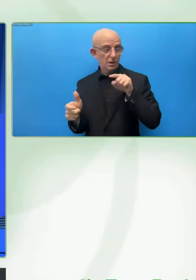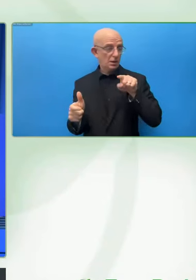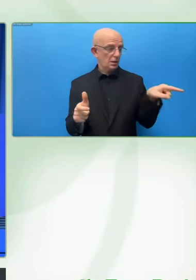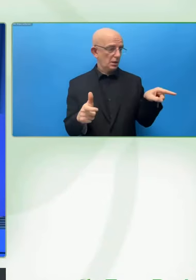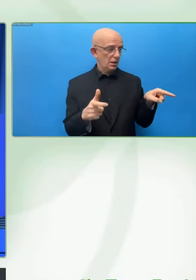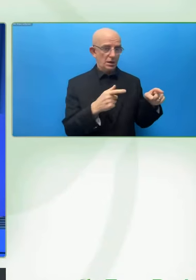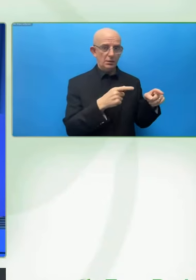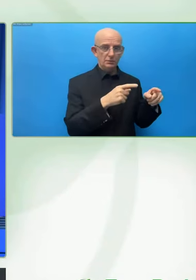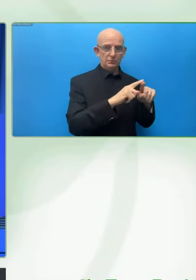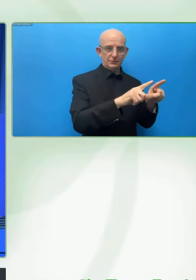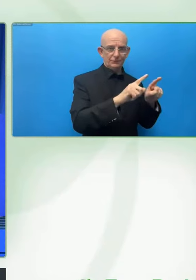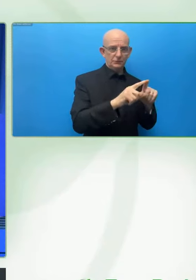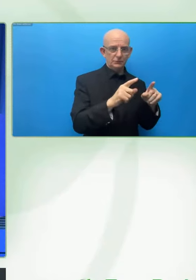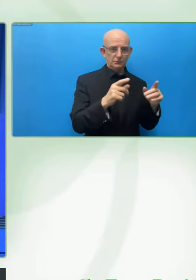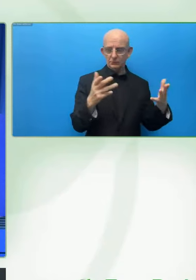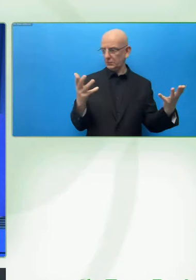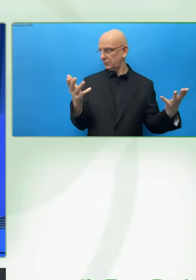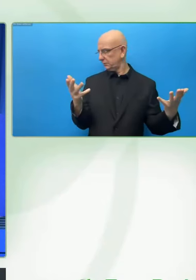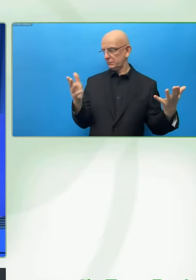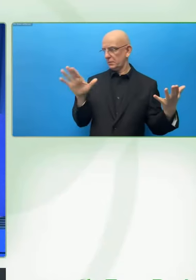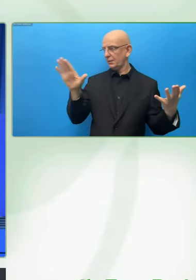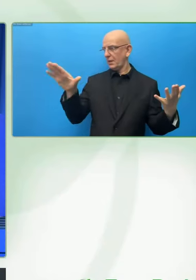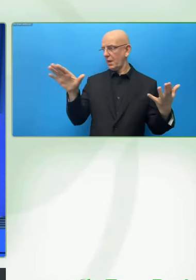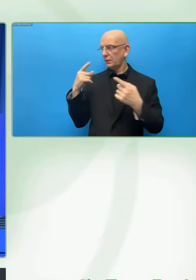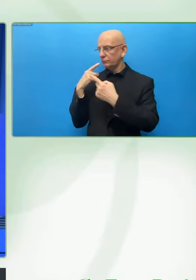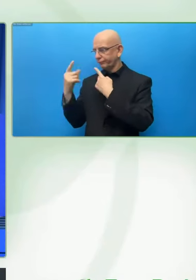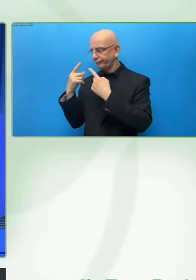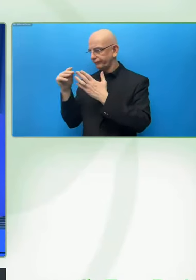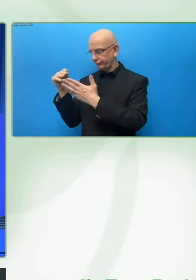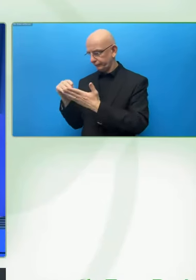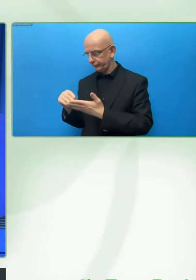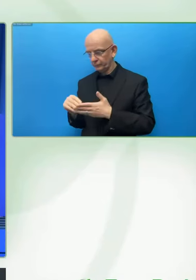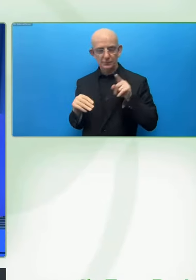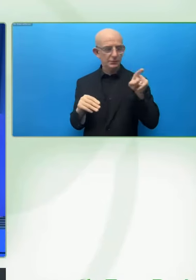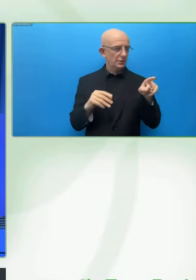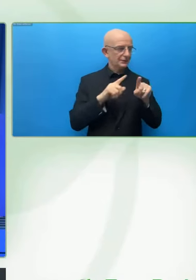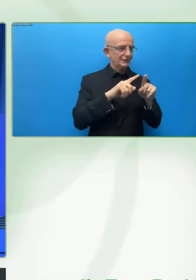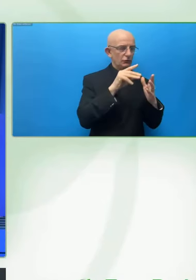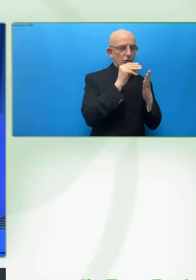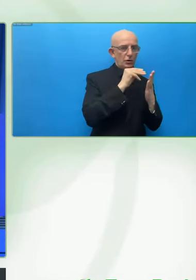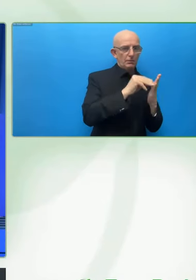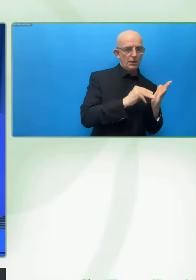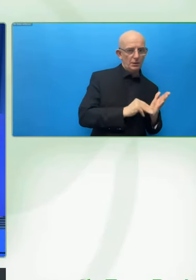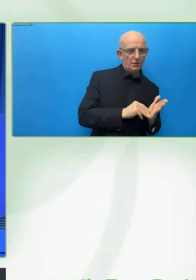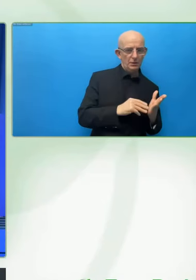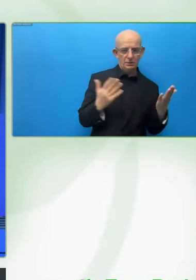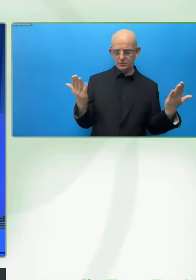not get everything they want. Higher education may not get everything they want. So